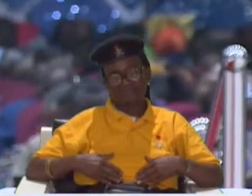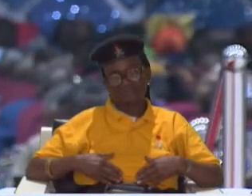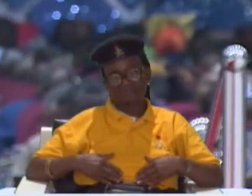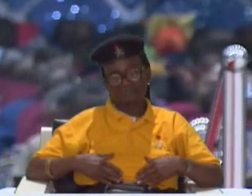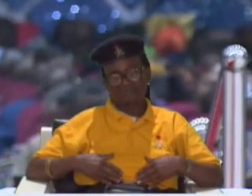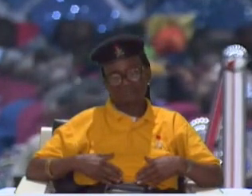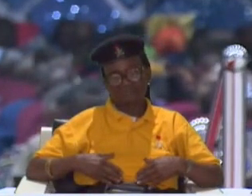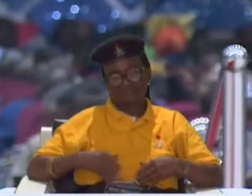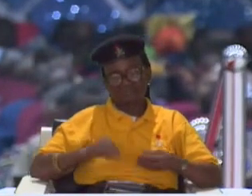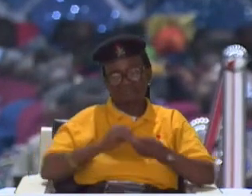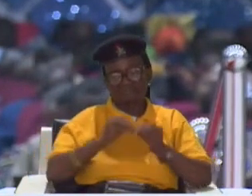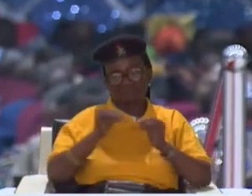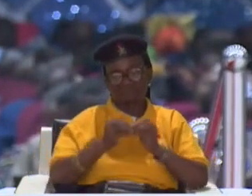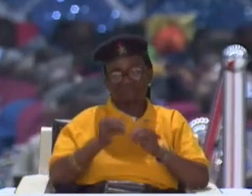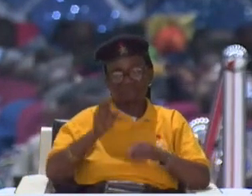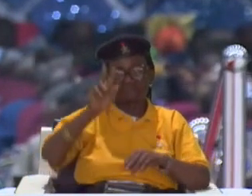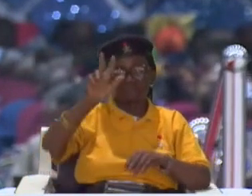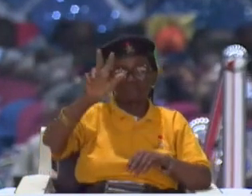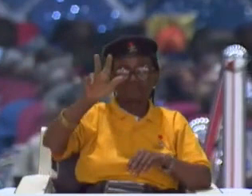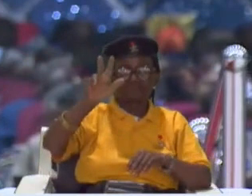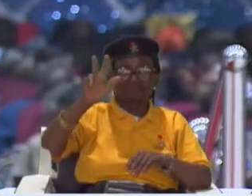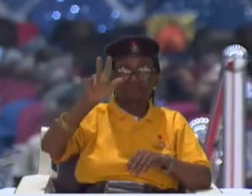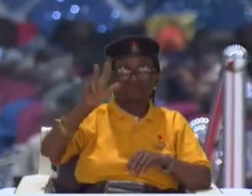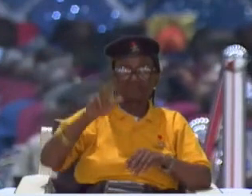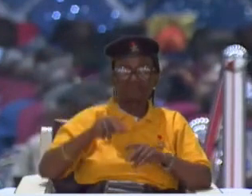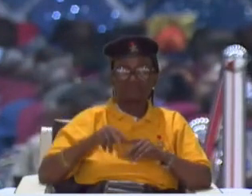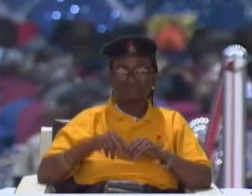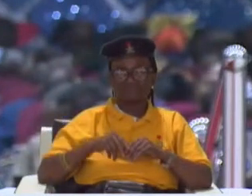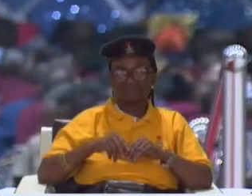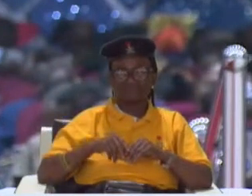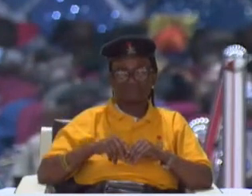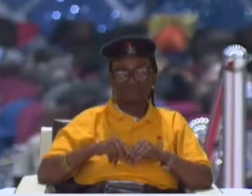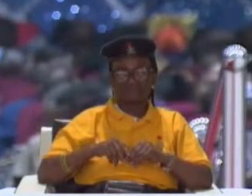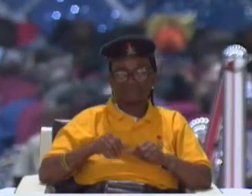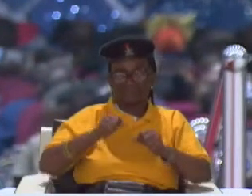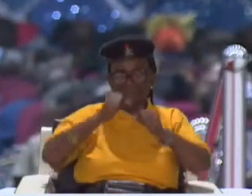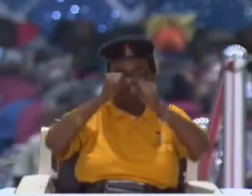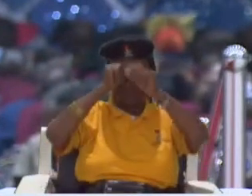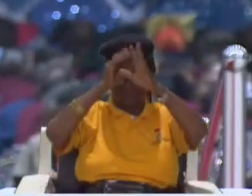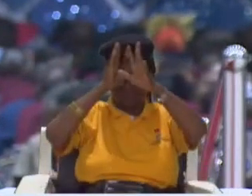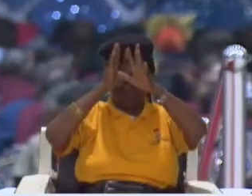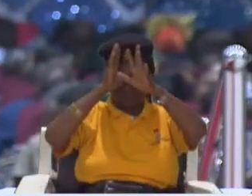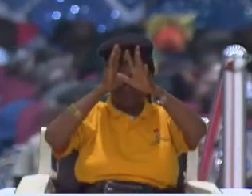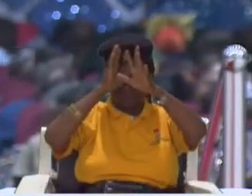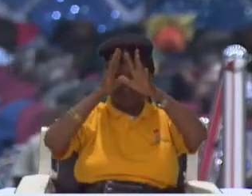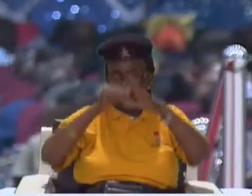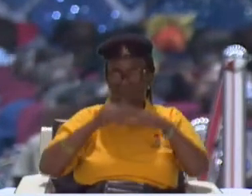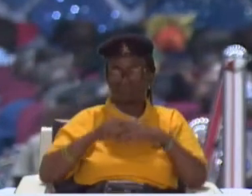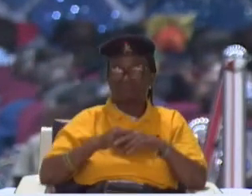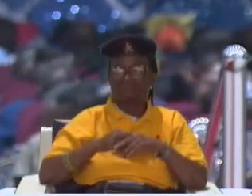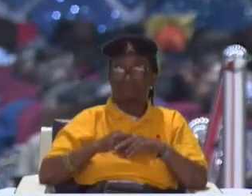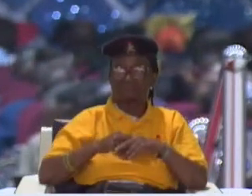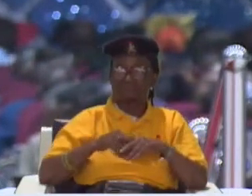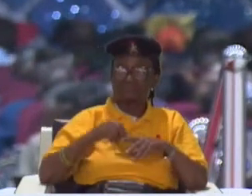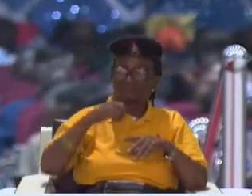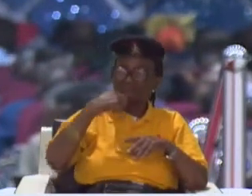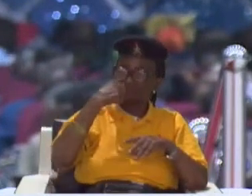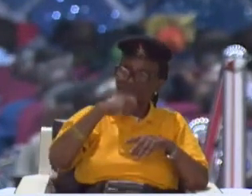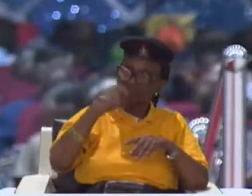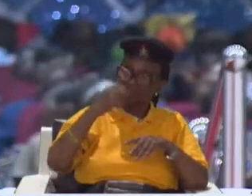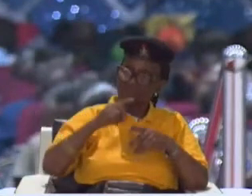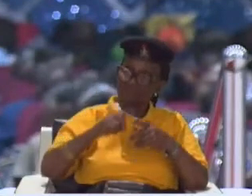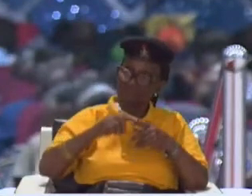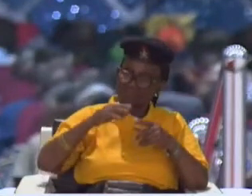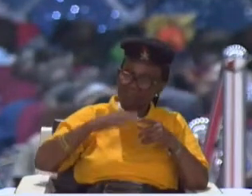Number three. Eketa. Father. Baba. Speak to my